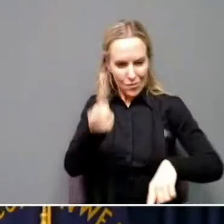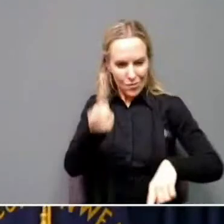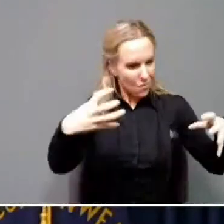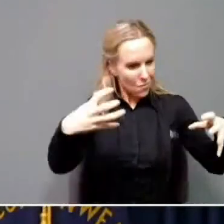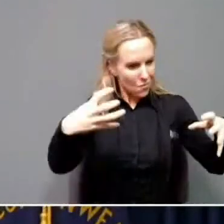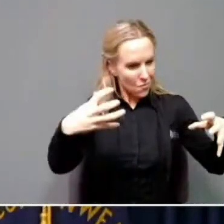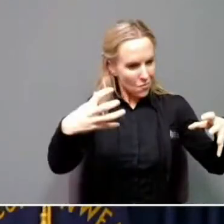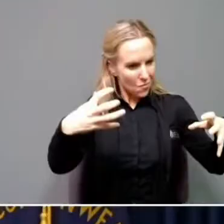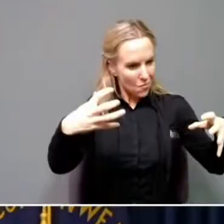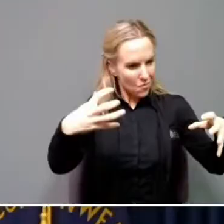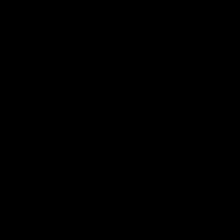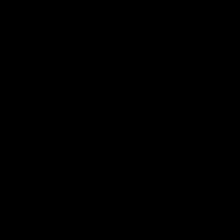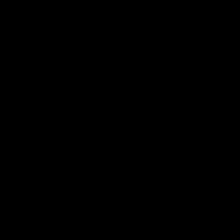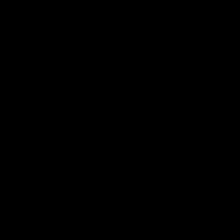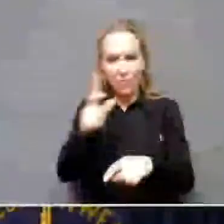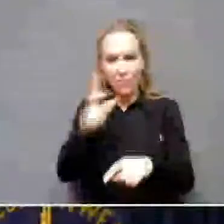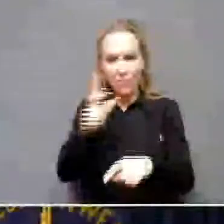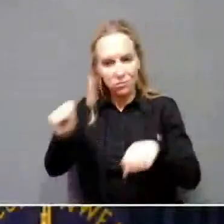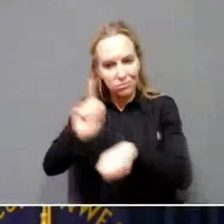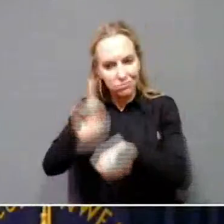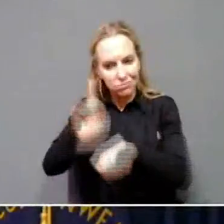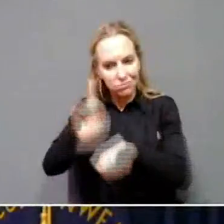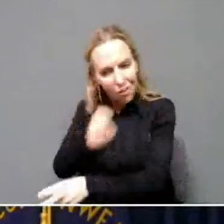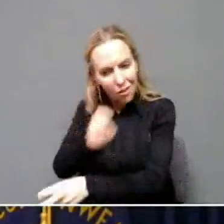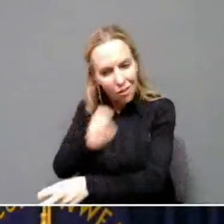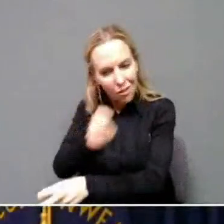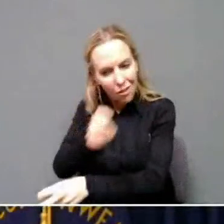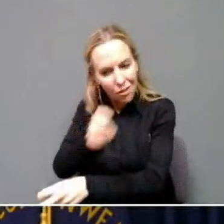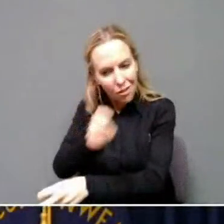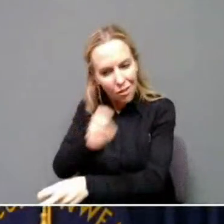That's what this program is. All right.